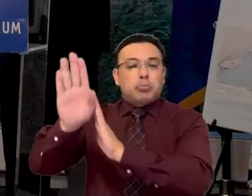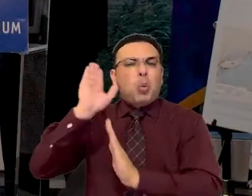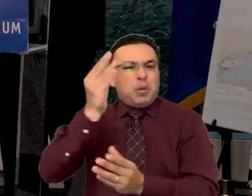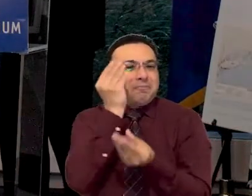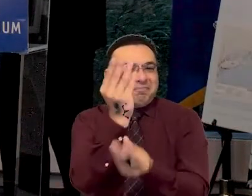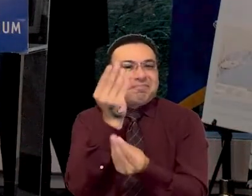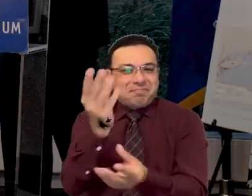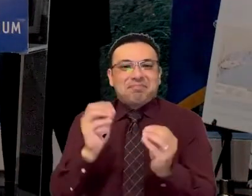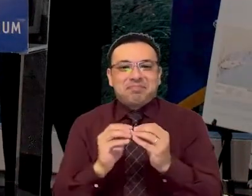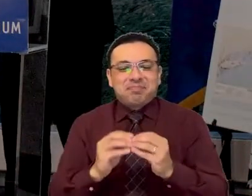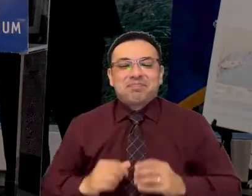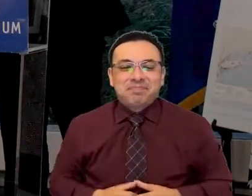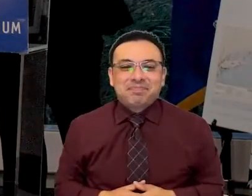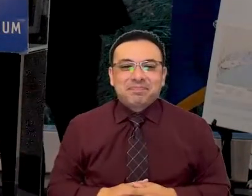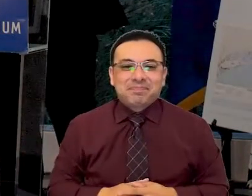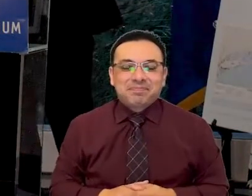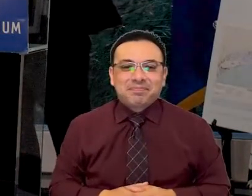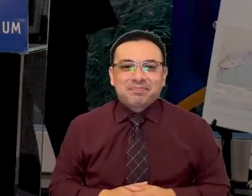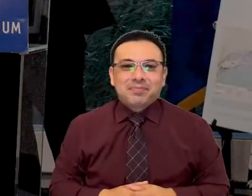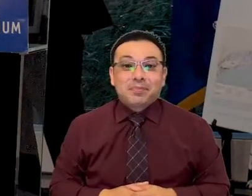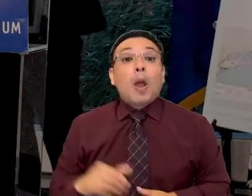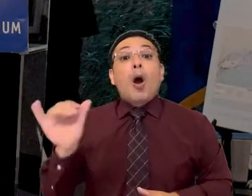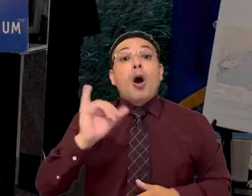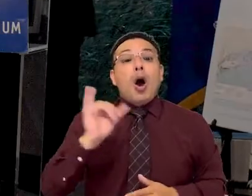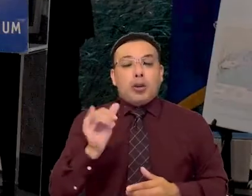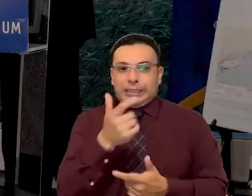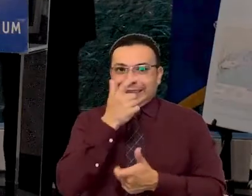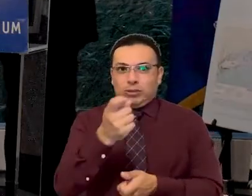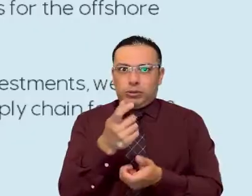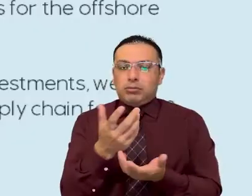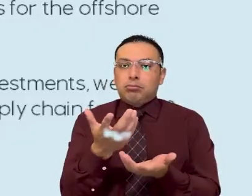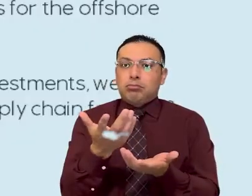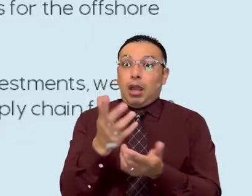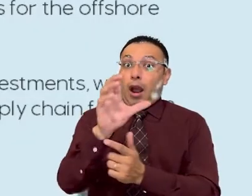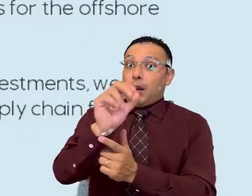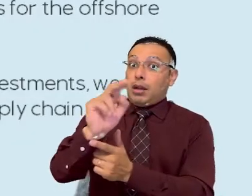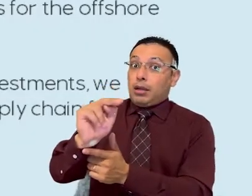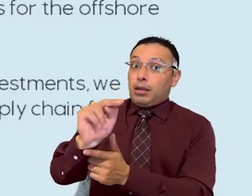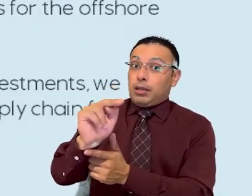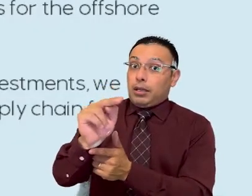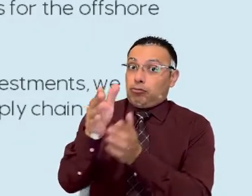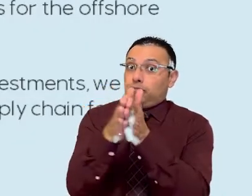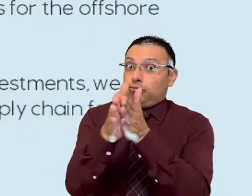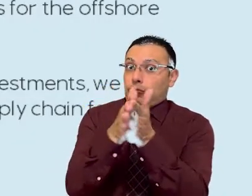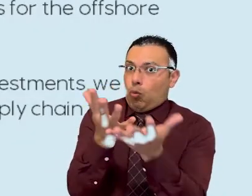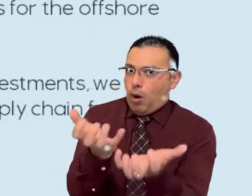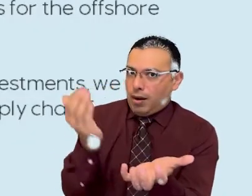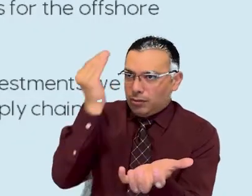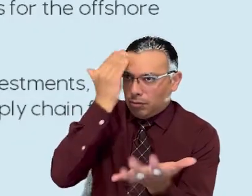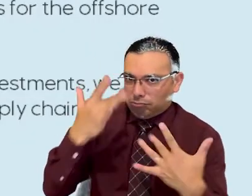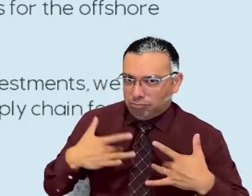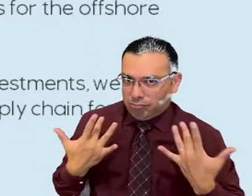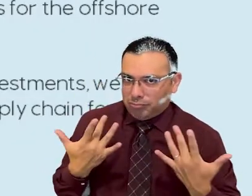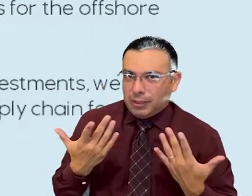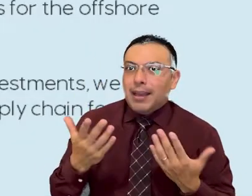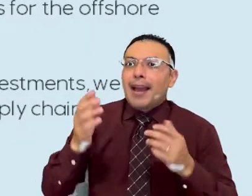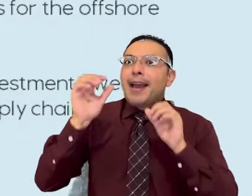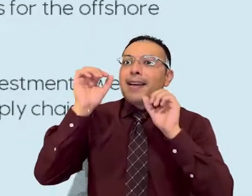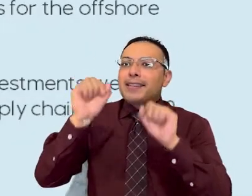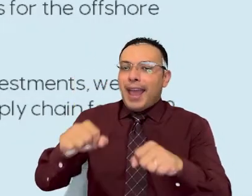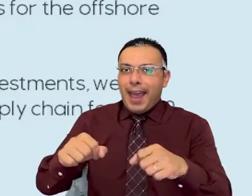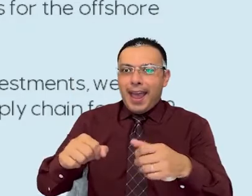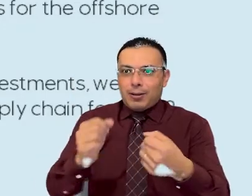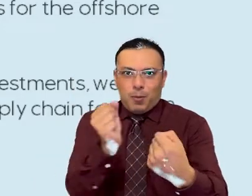We're also really interested in what Connecticut can bring to the industry. We know you've got a robust aerospace and